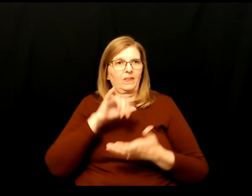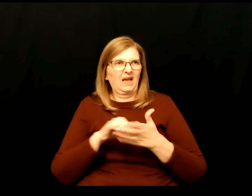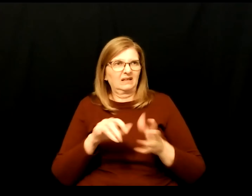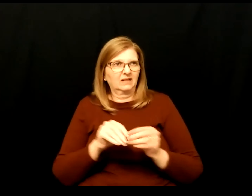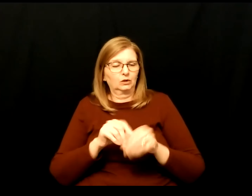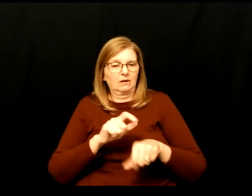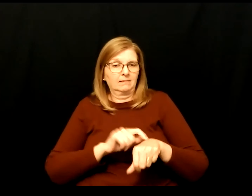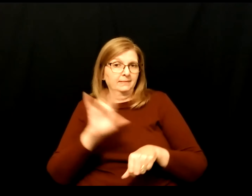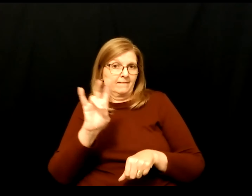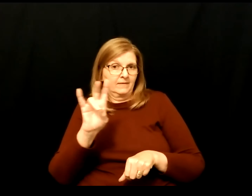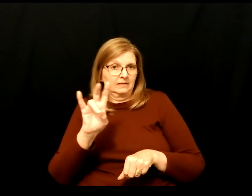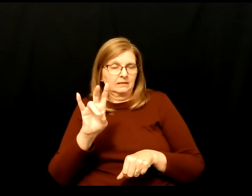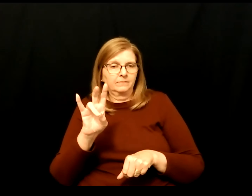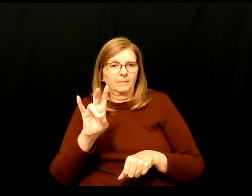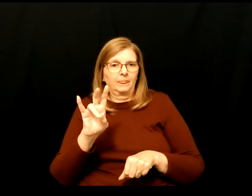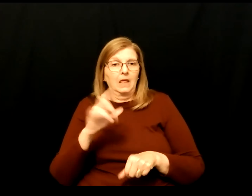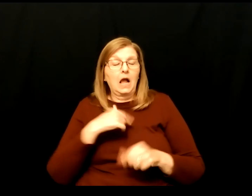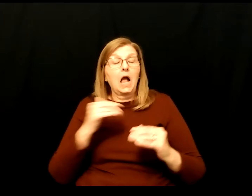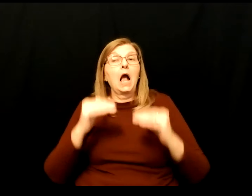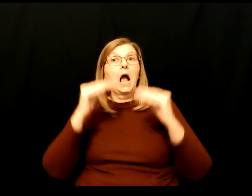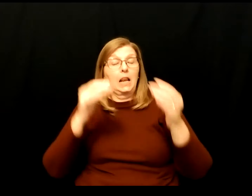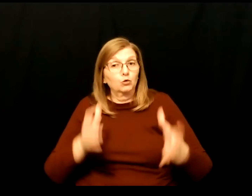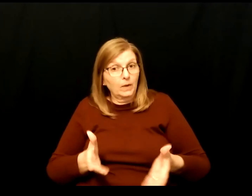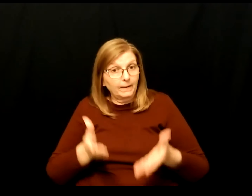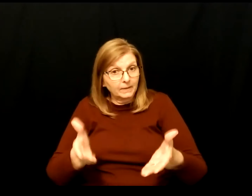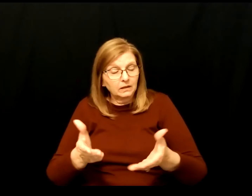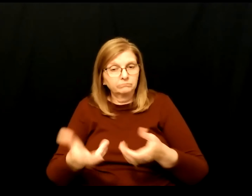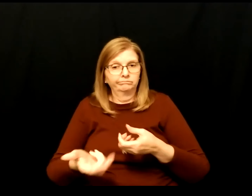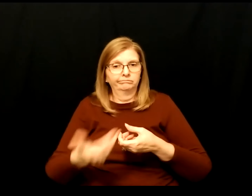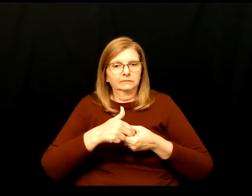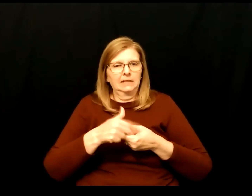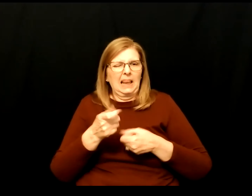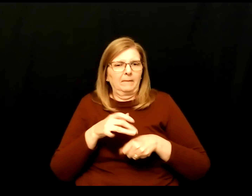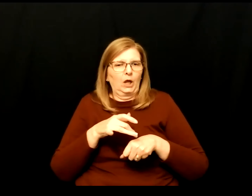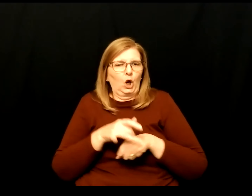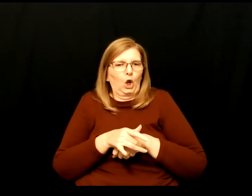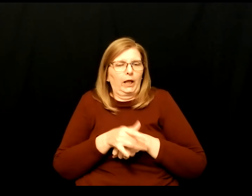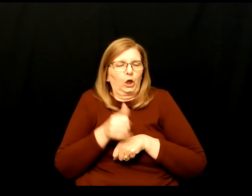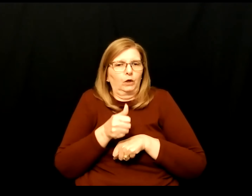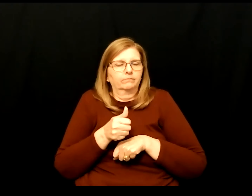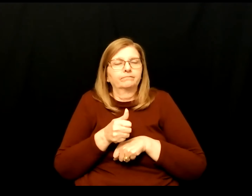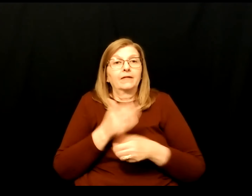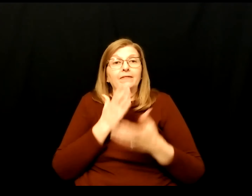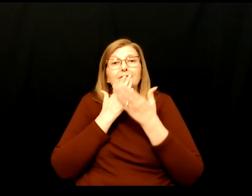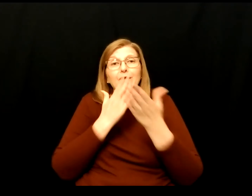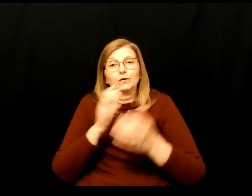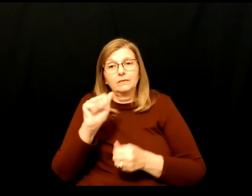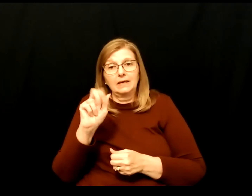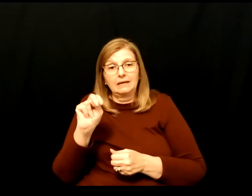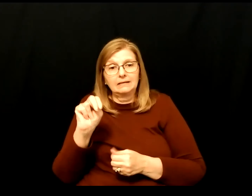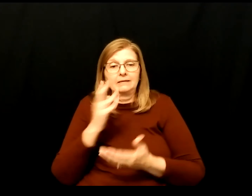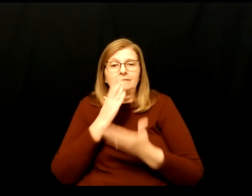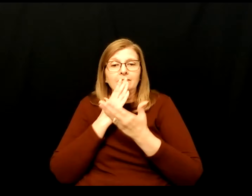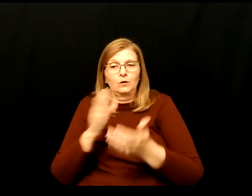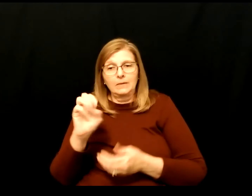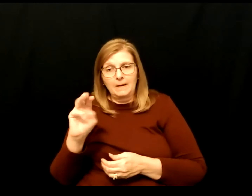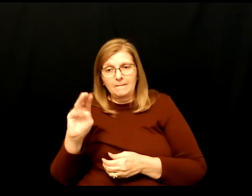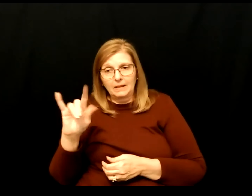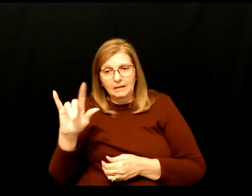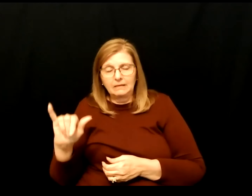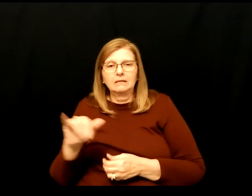at 7 o'clock. I'd highly recommend logging on a little bit earlier. Thank you, Ann Williams. Thank you, Emily